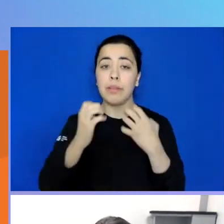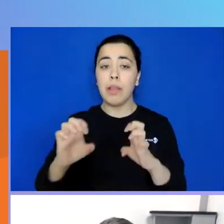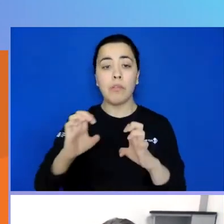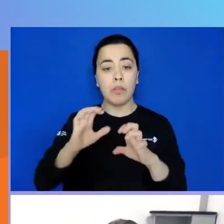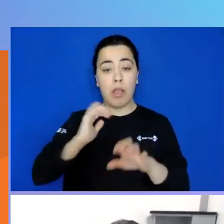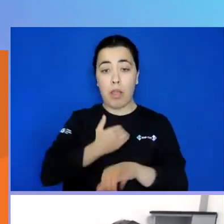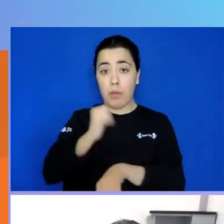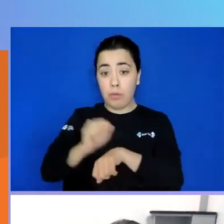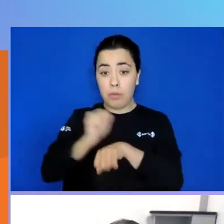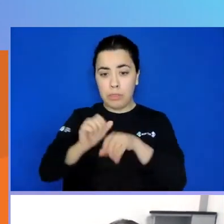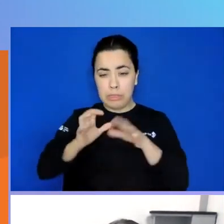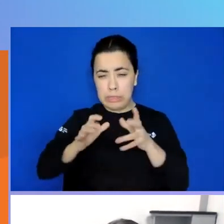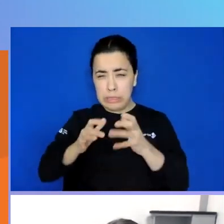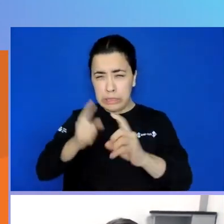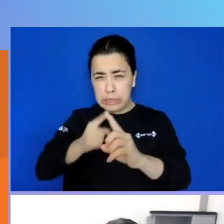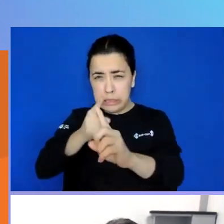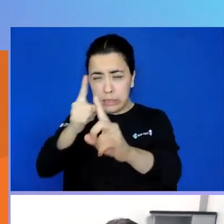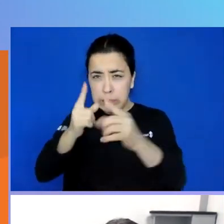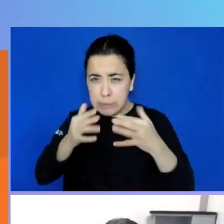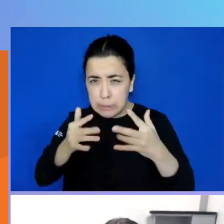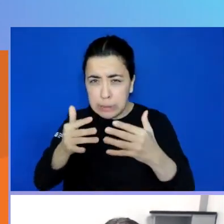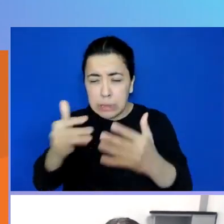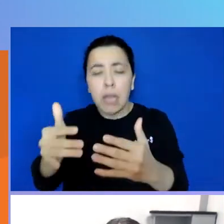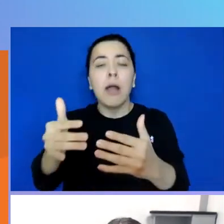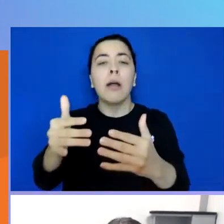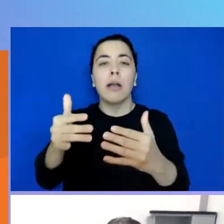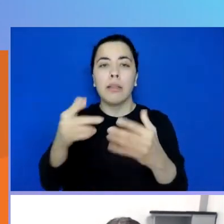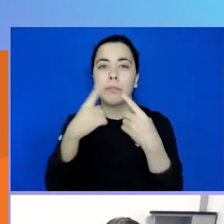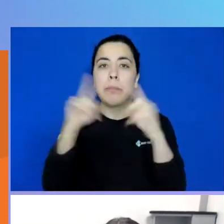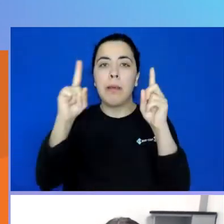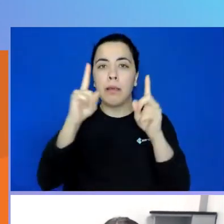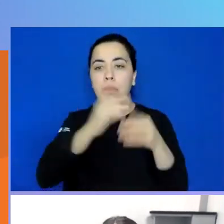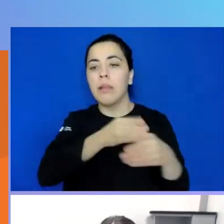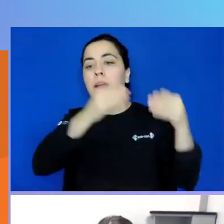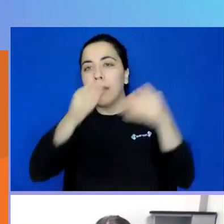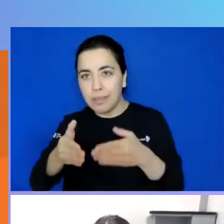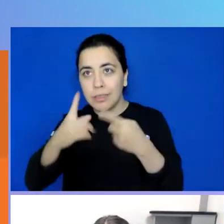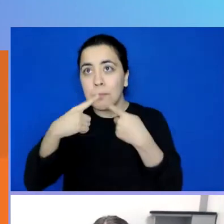in milestones. So for example, a goal might be